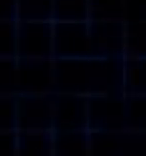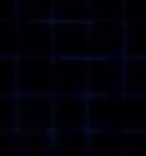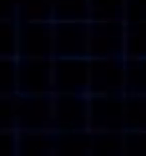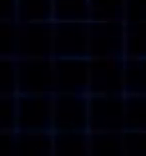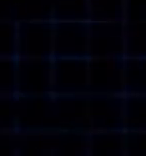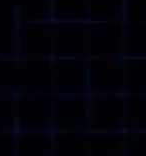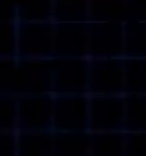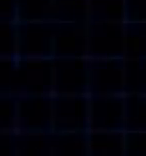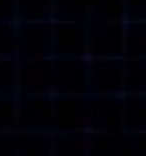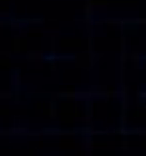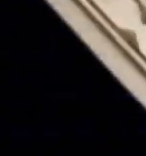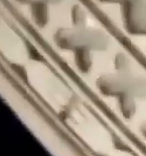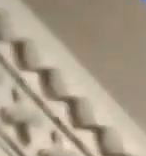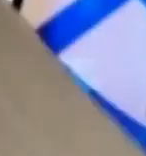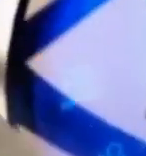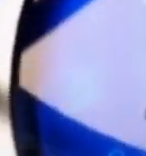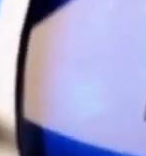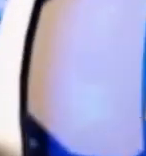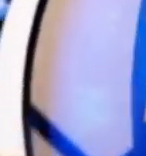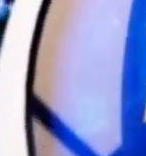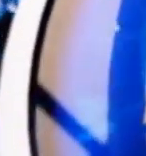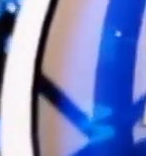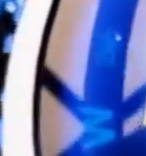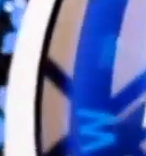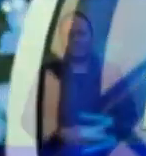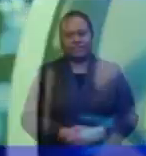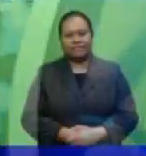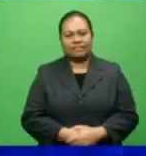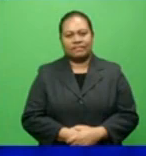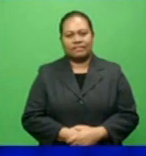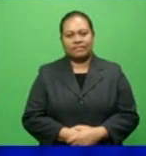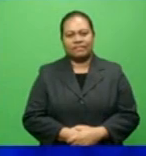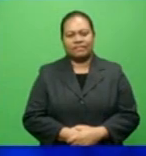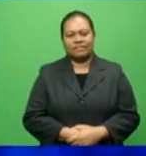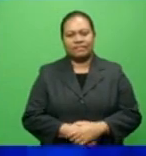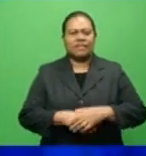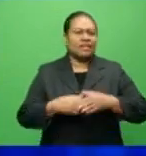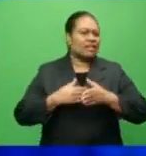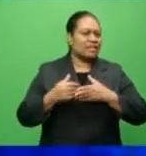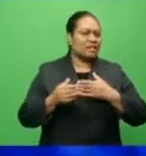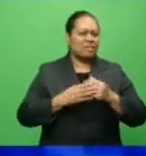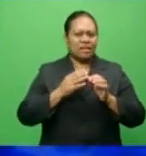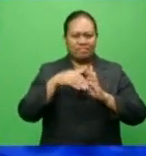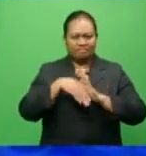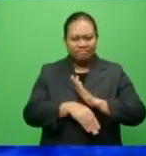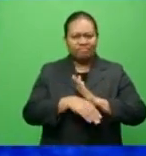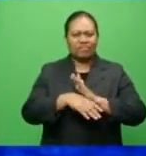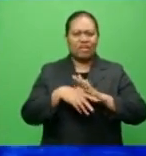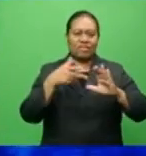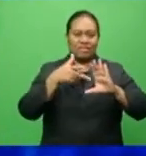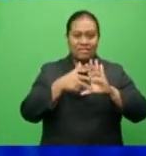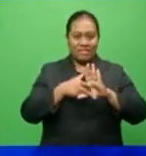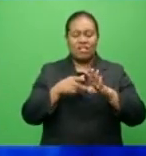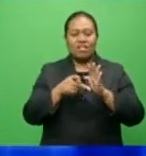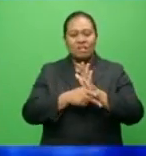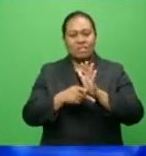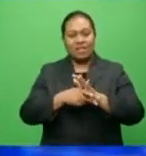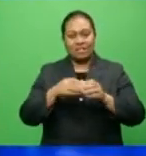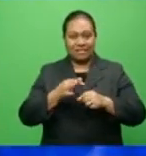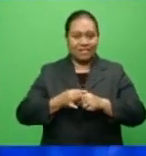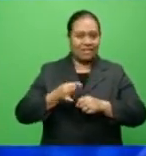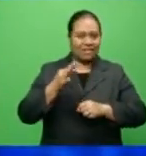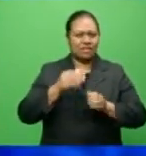Pula natang ko aproslan karse, ko erkraki. Do Tailevu no barong na Radio Fiji 1 nandomo ibiti. Radio Fiji 1 nandomo